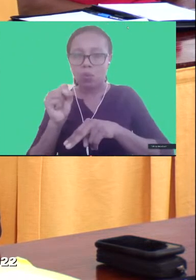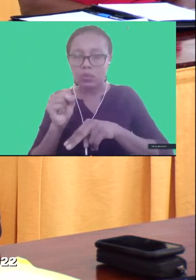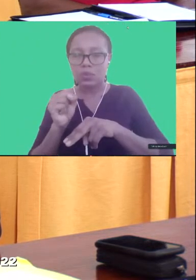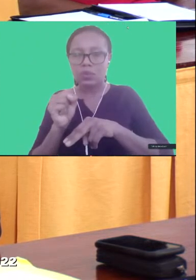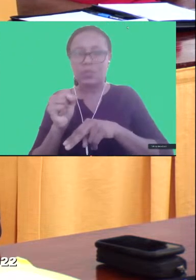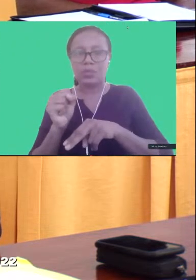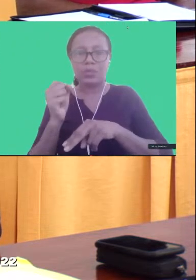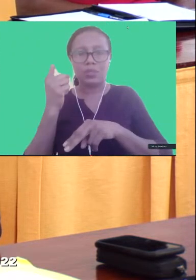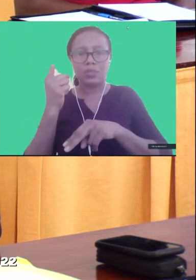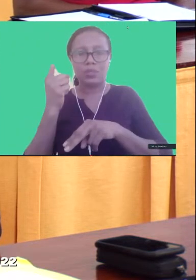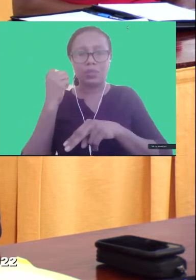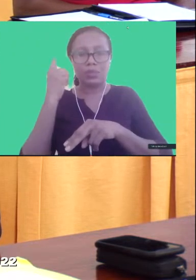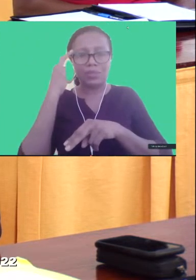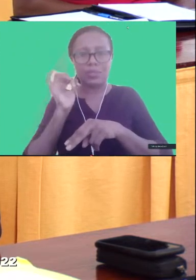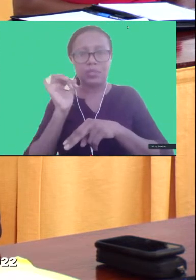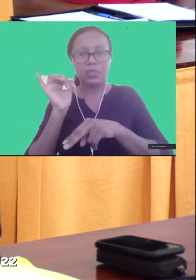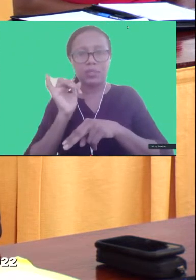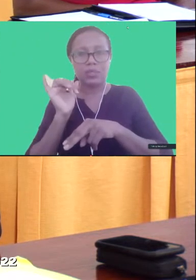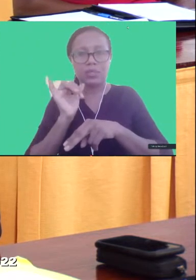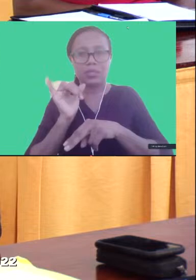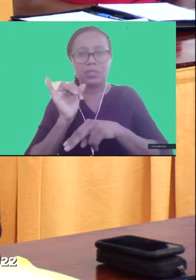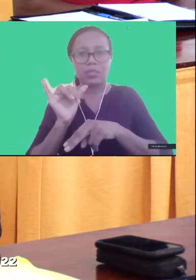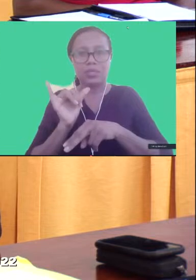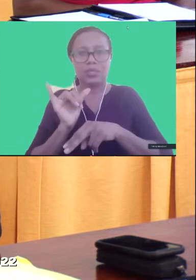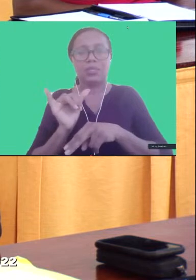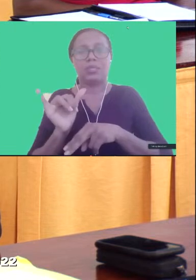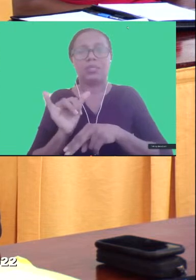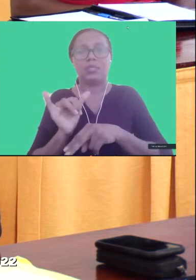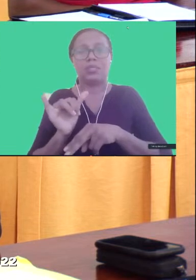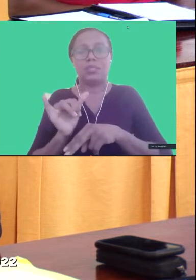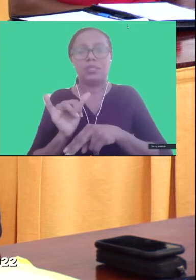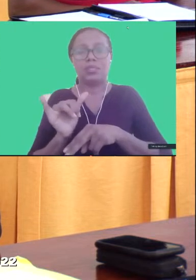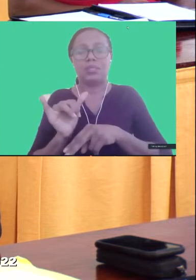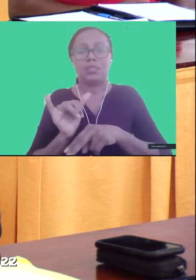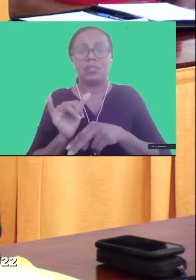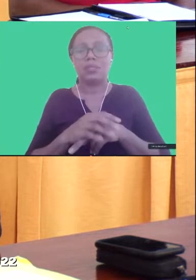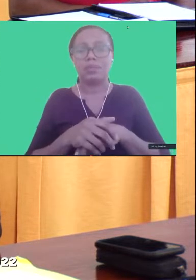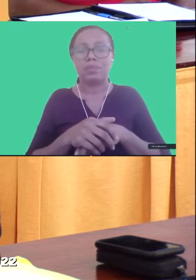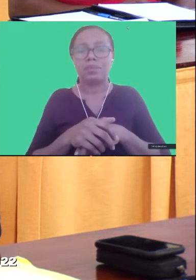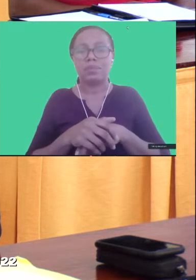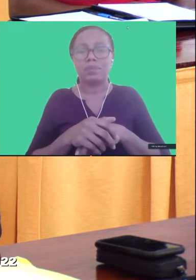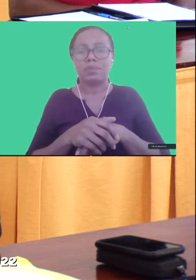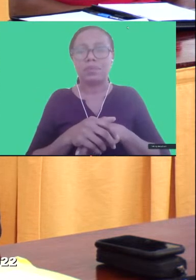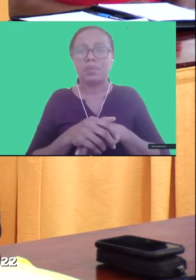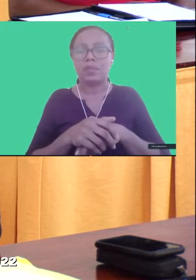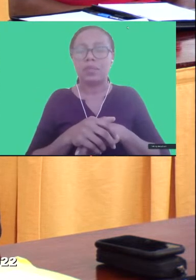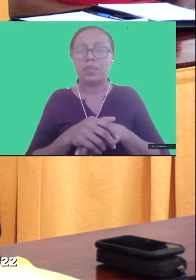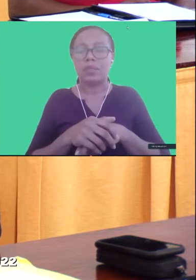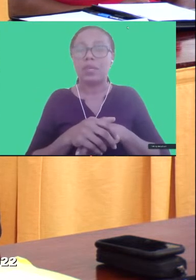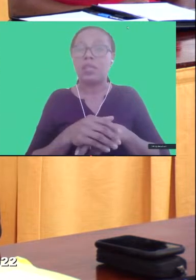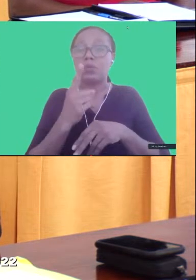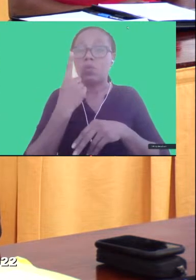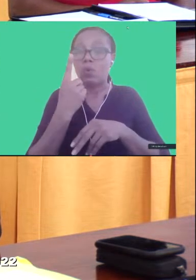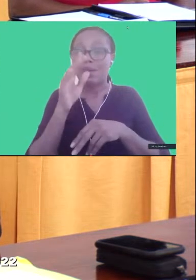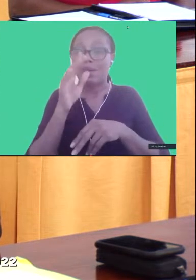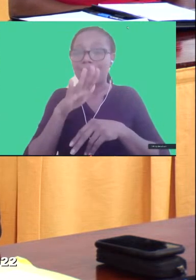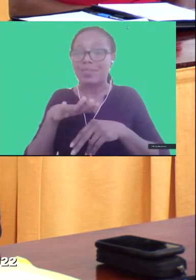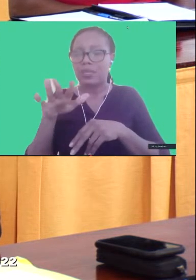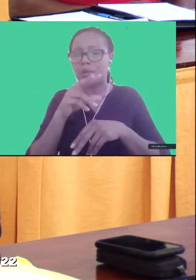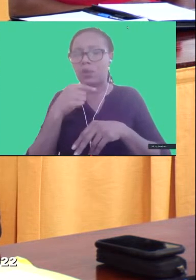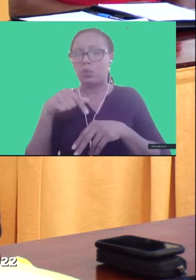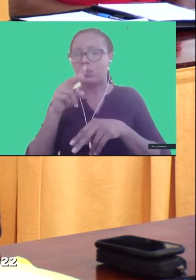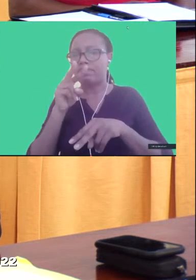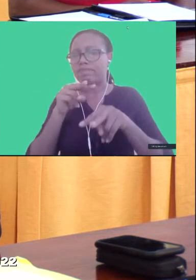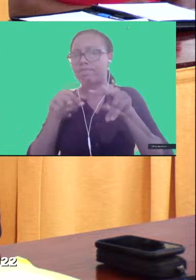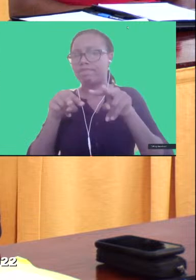Public Works. And that is one area that we're definitely looking at. I can also say to you that there is already